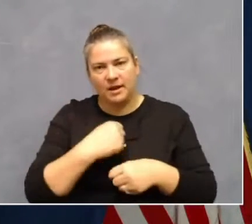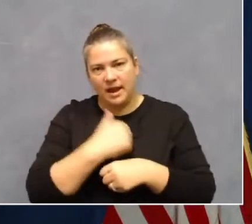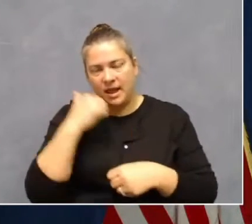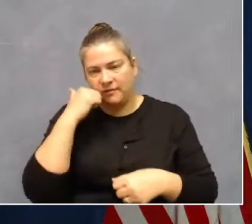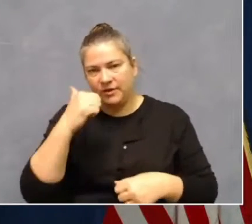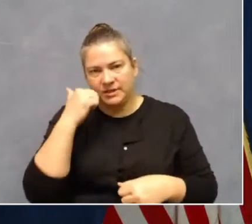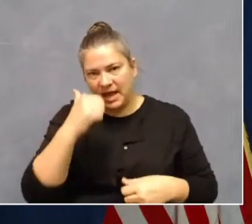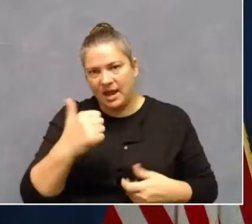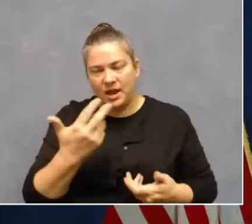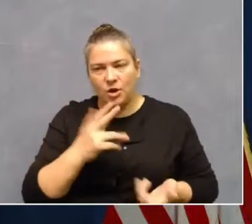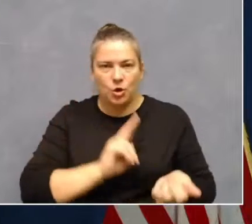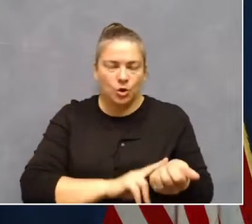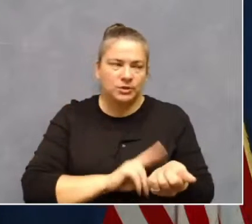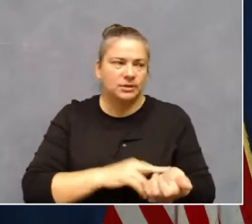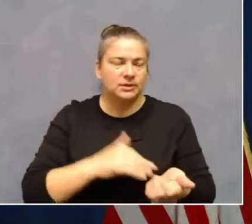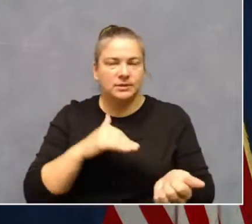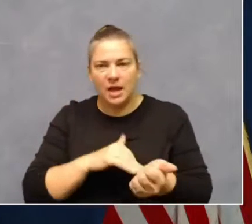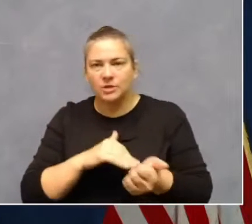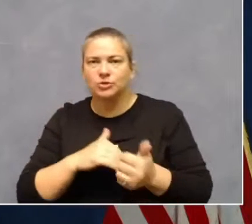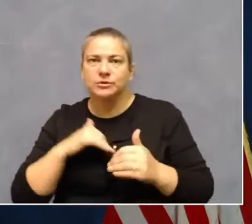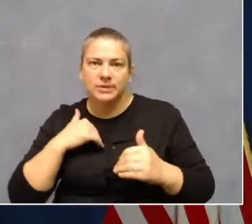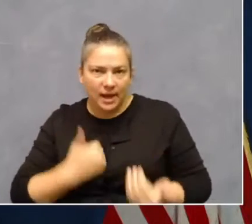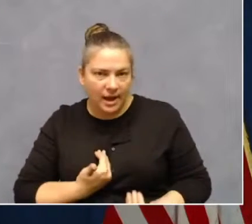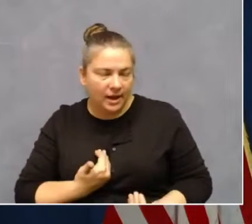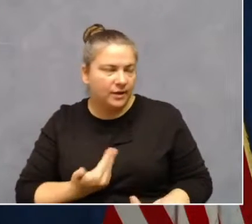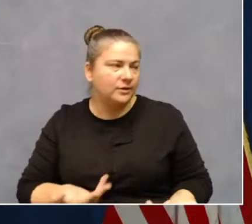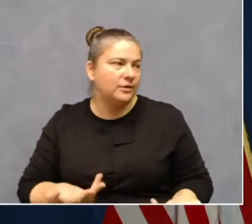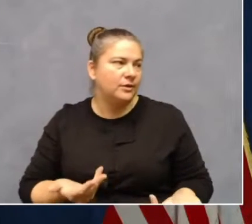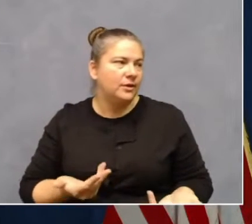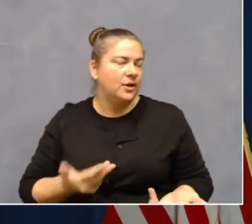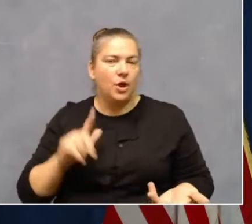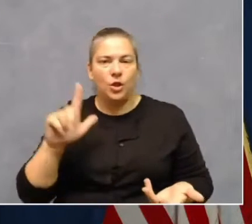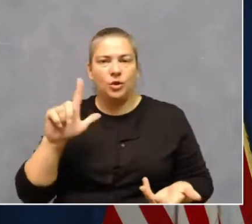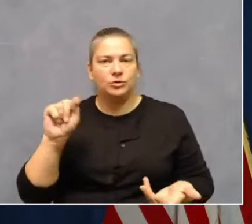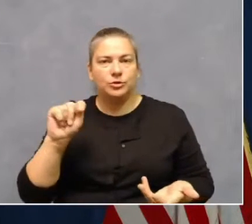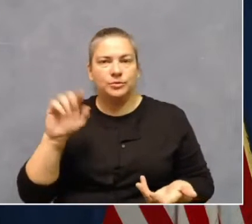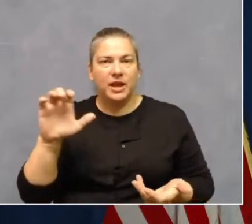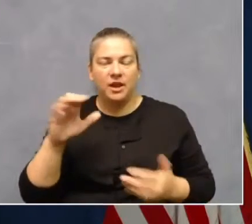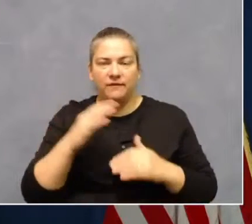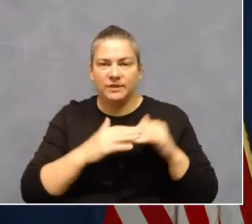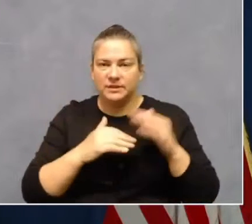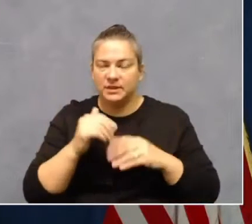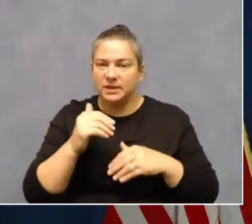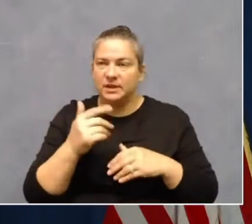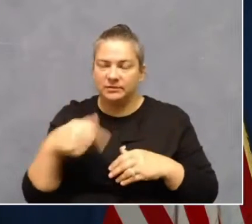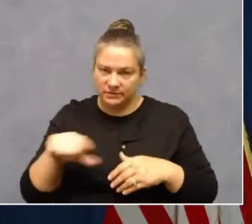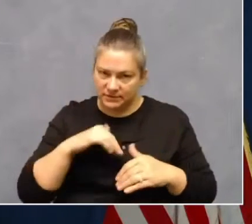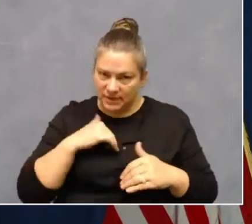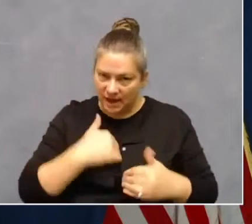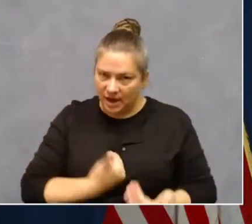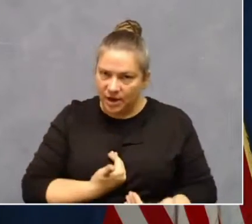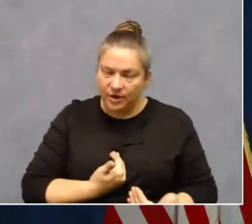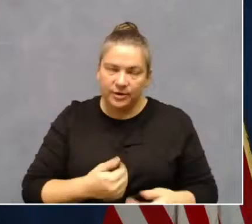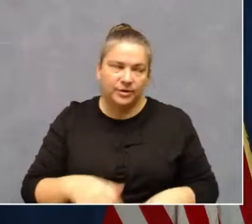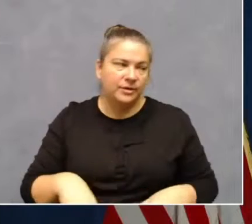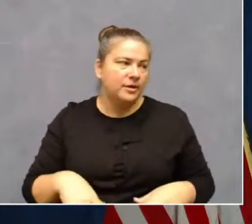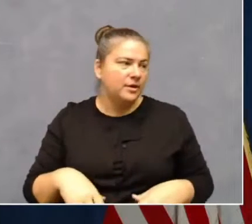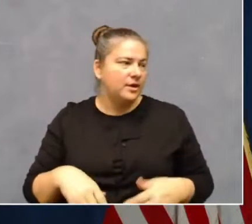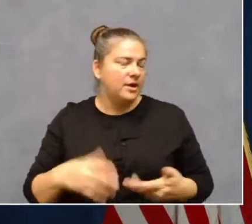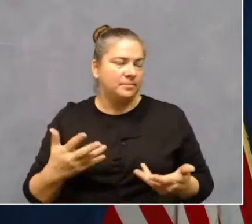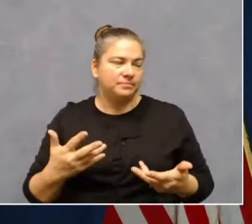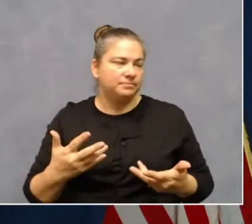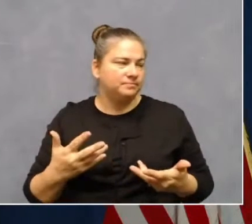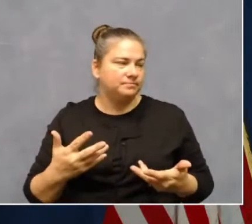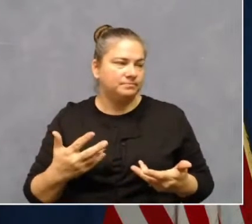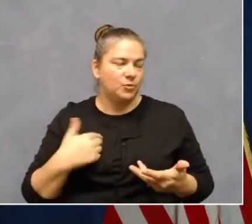nurses and doctors are tired. Our long-term care facility workers are tired. But you know what? We got to gut it